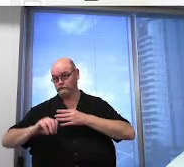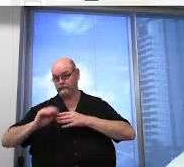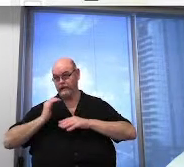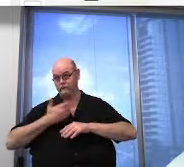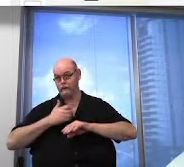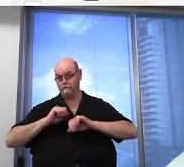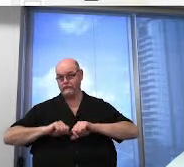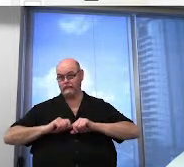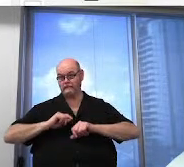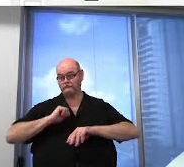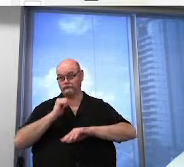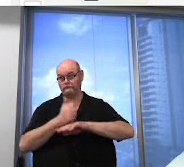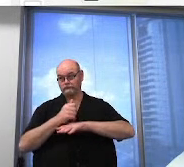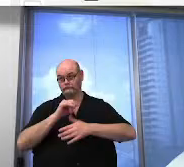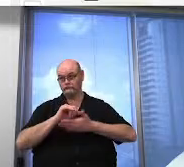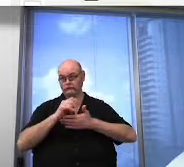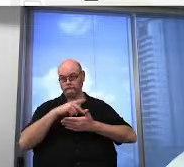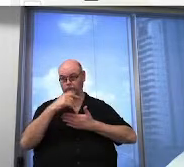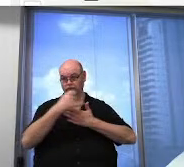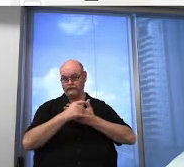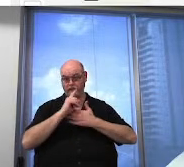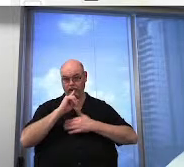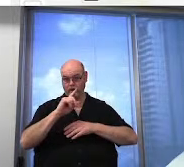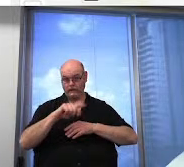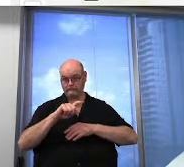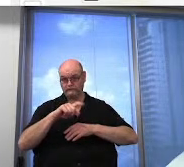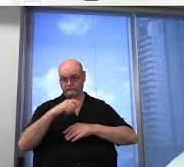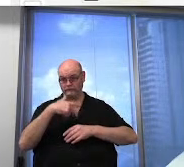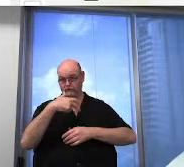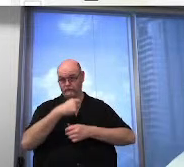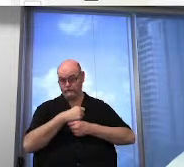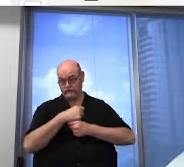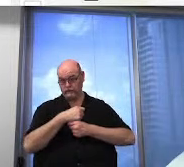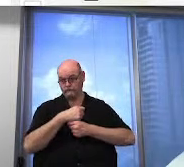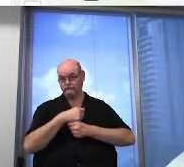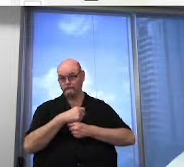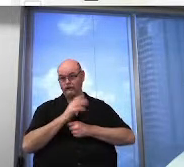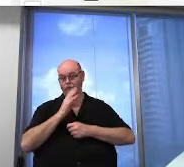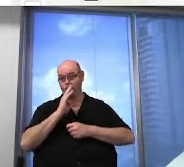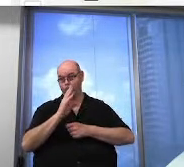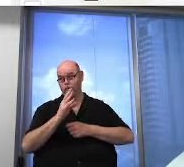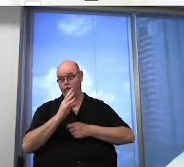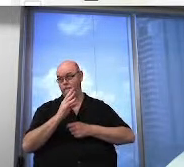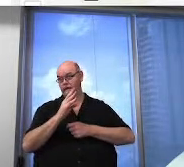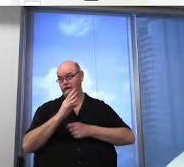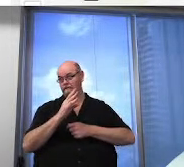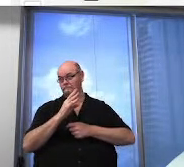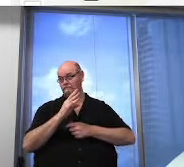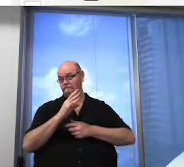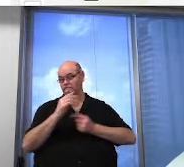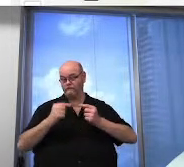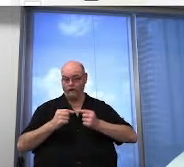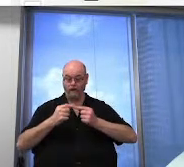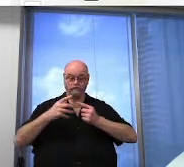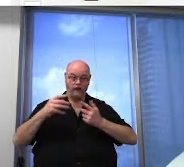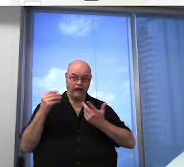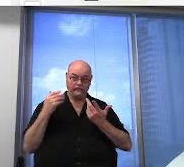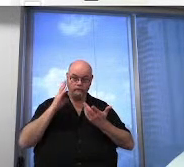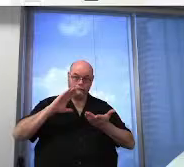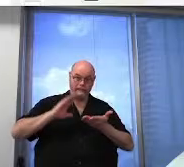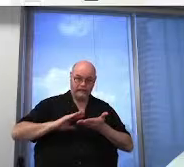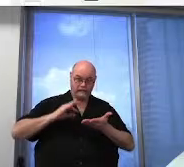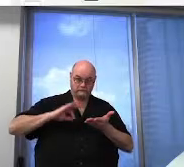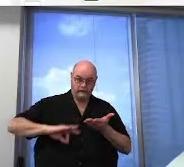our ability to be able to execute the projects that are necessary in the next 3 years will be compromised, and then you will have